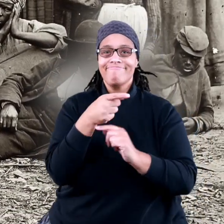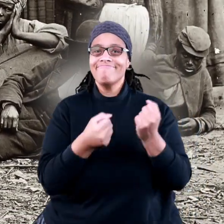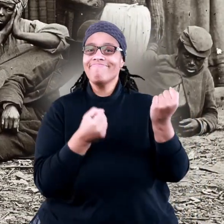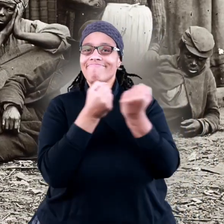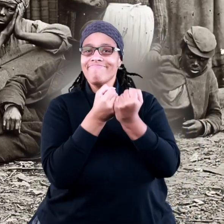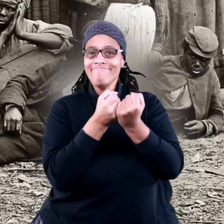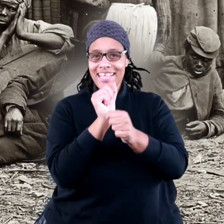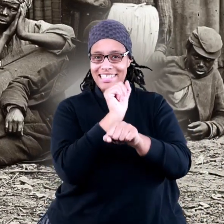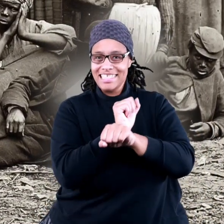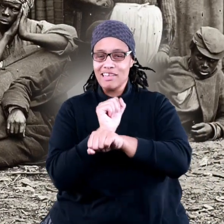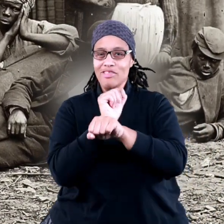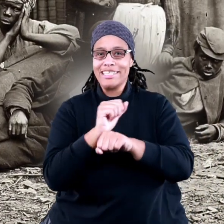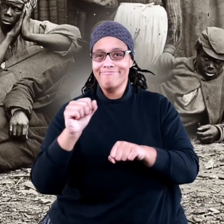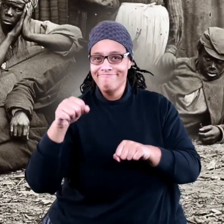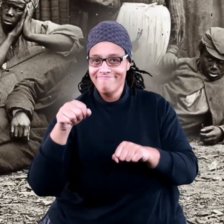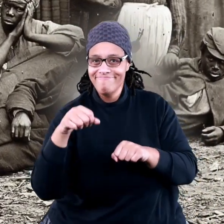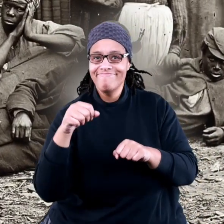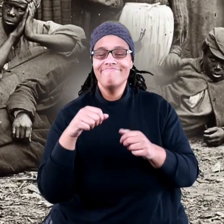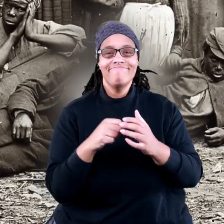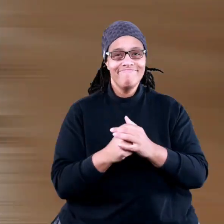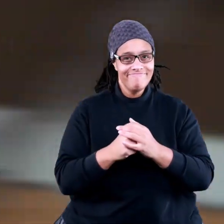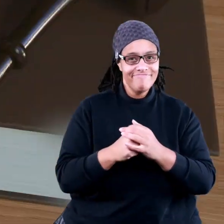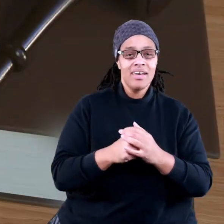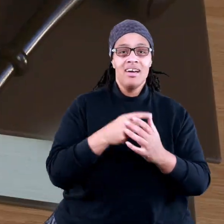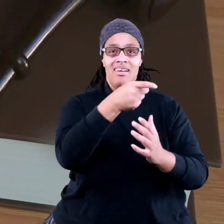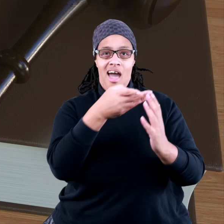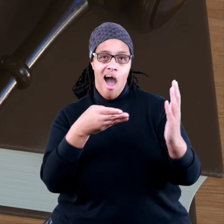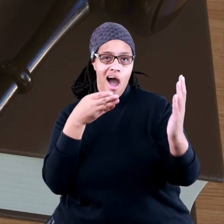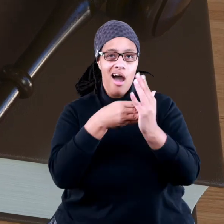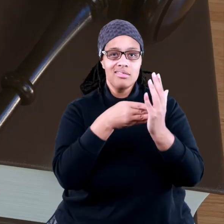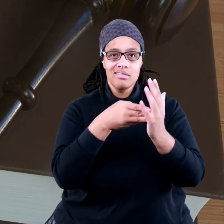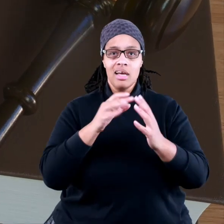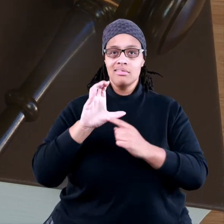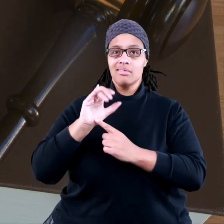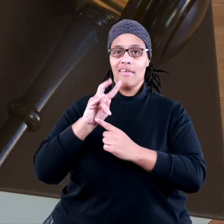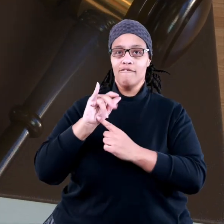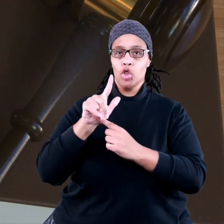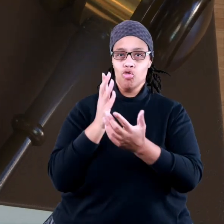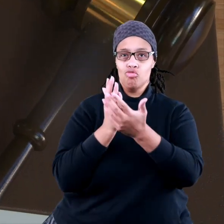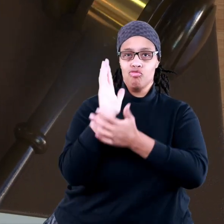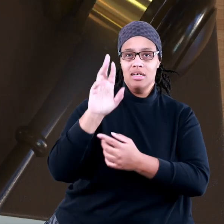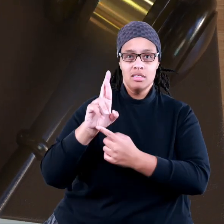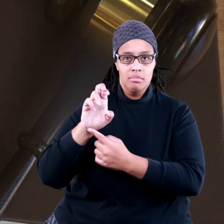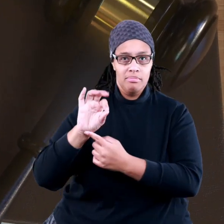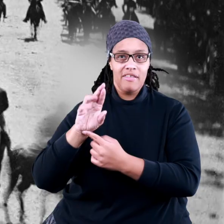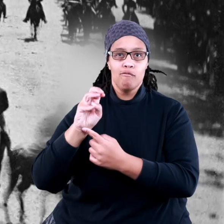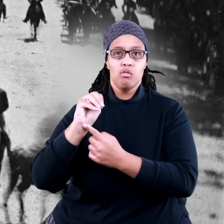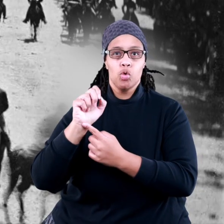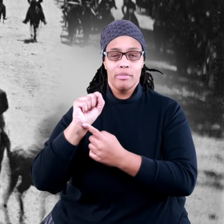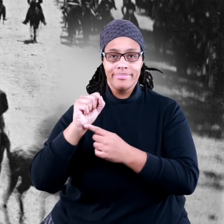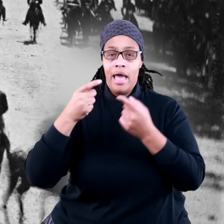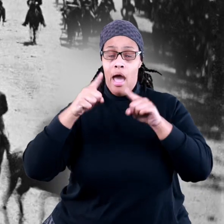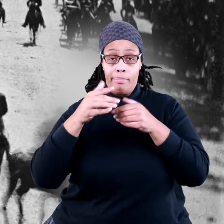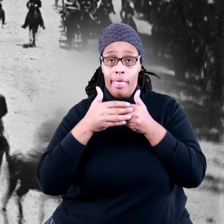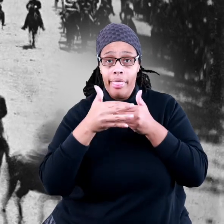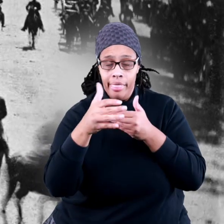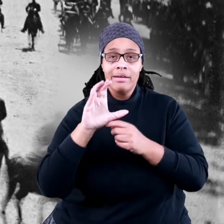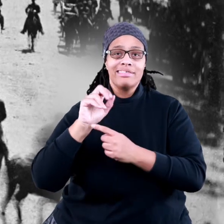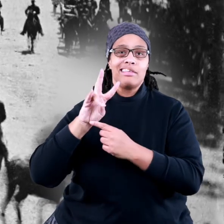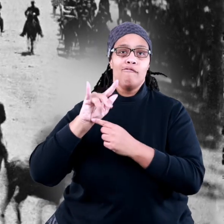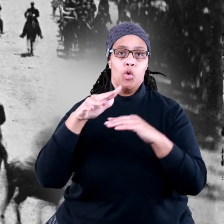the party was in favor of and supported slavery, and was against the civil rights reforms which followed the Civil